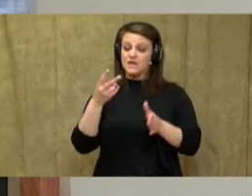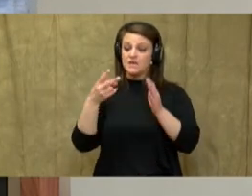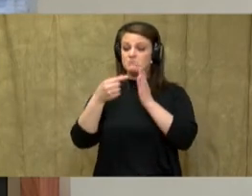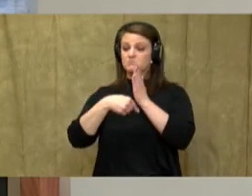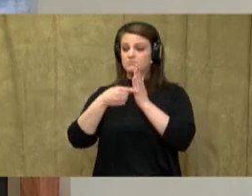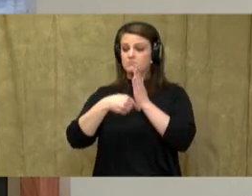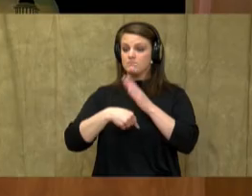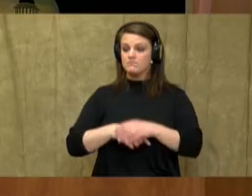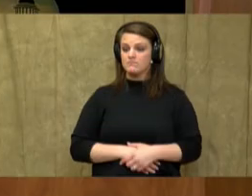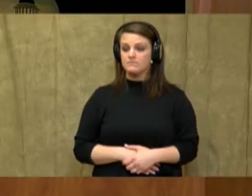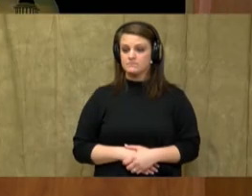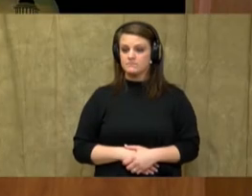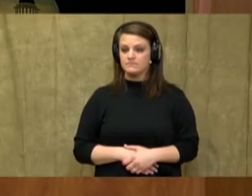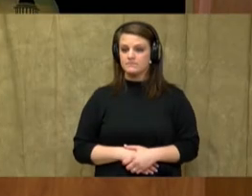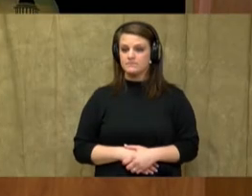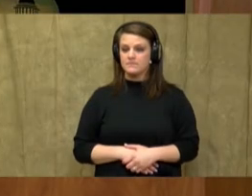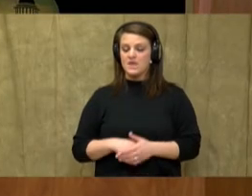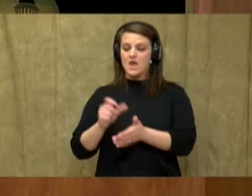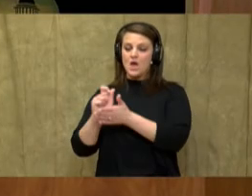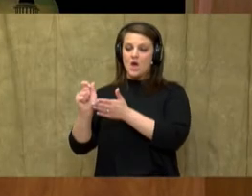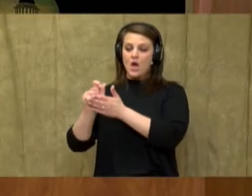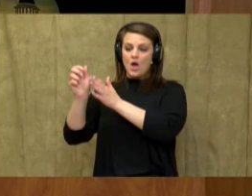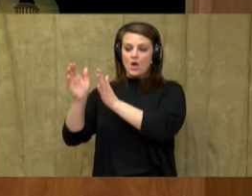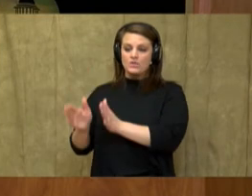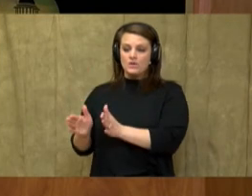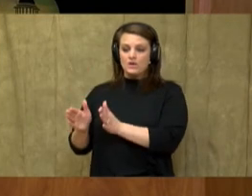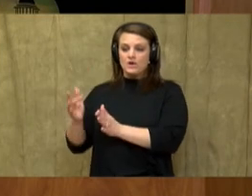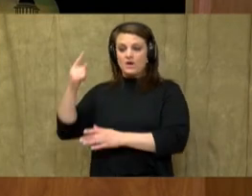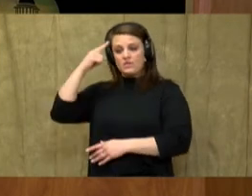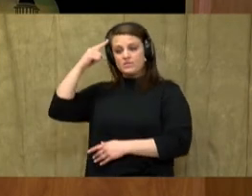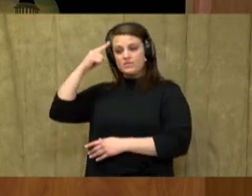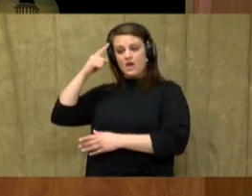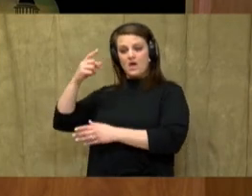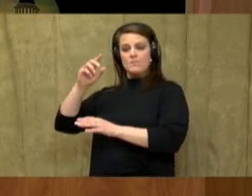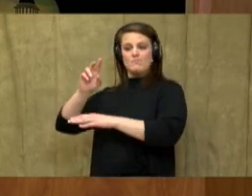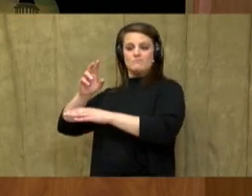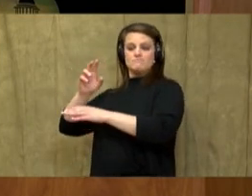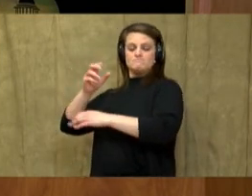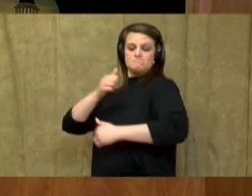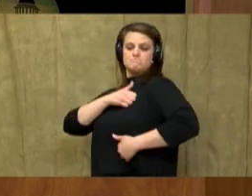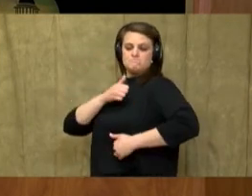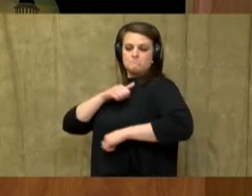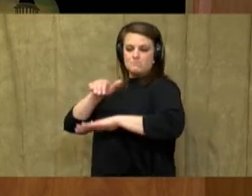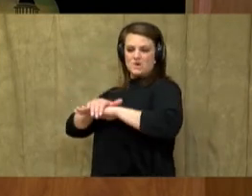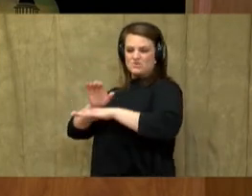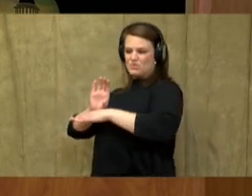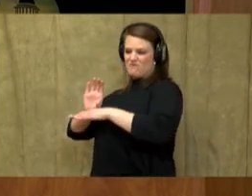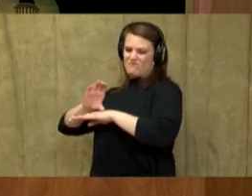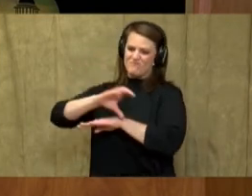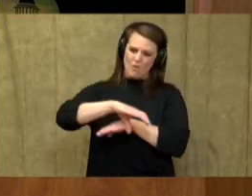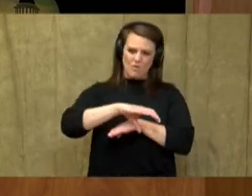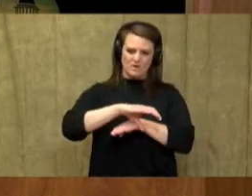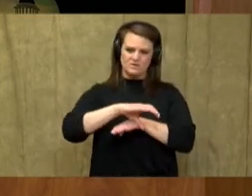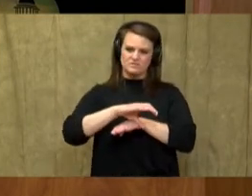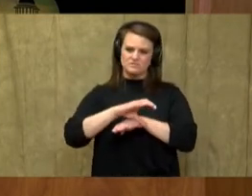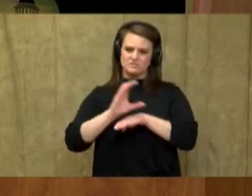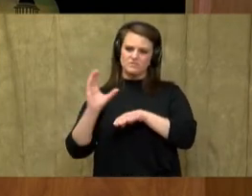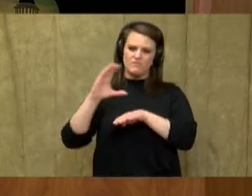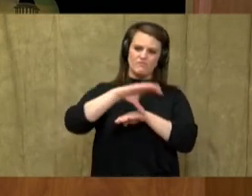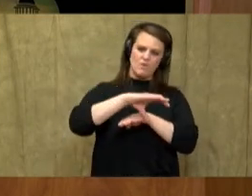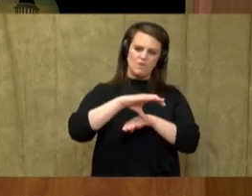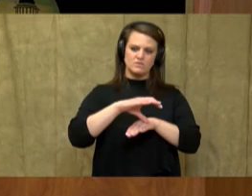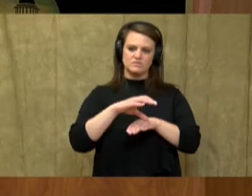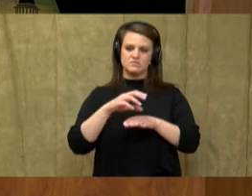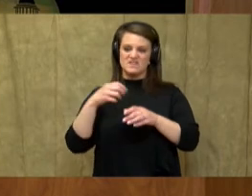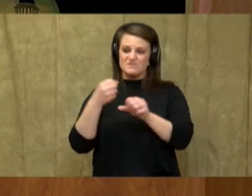article. The author of the second article thought that the British soldiers were forced on the poor American colonists and